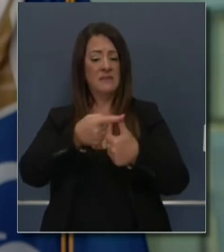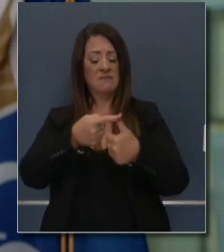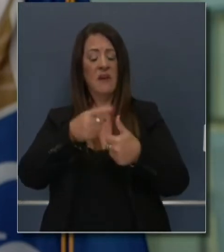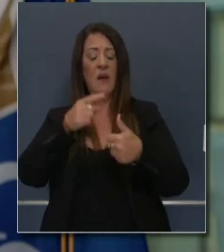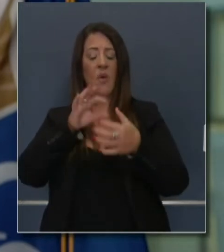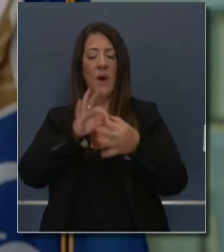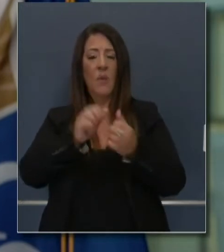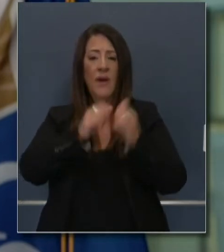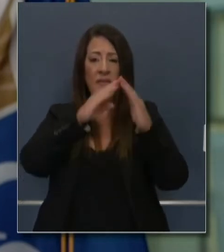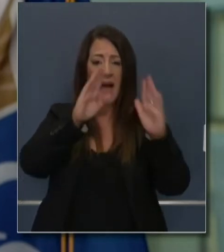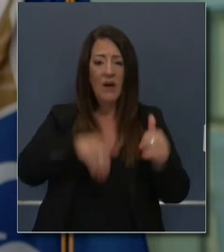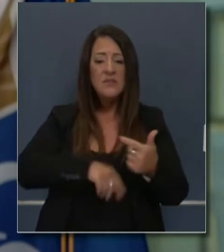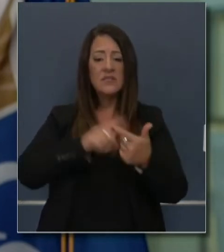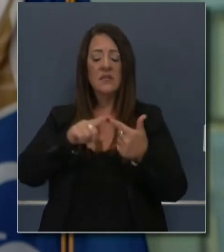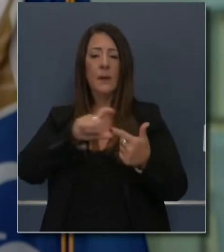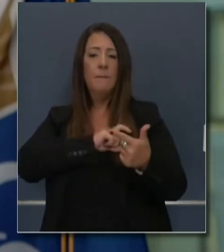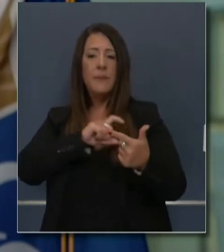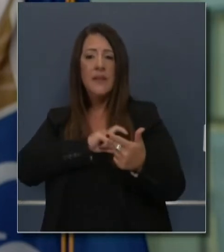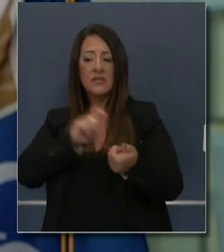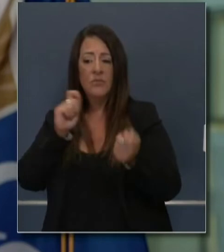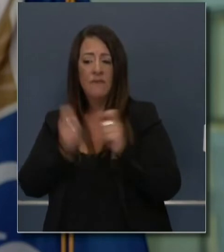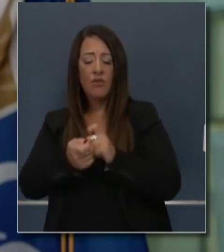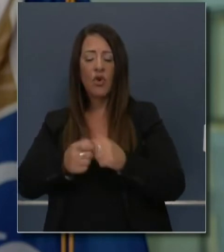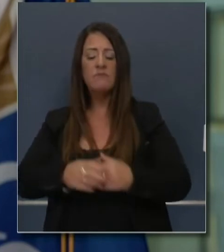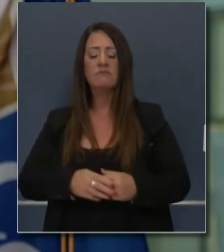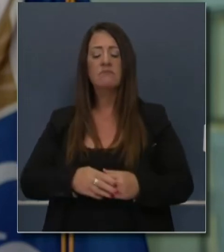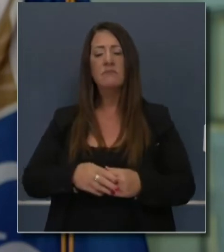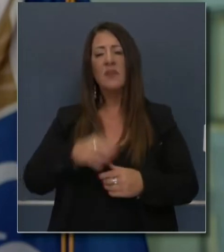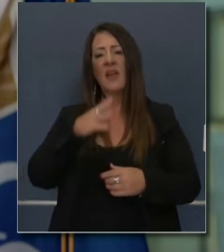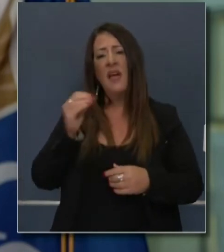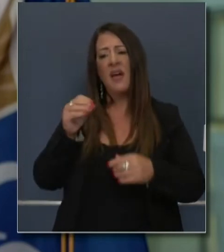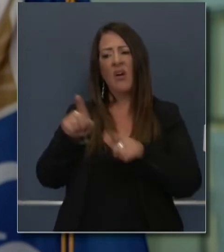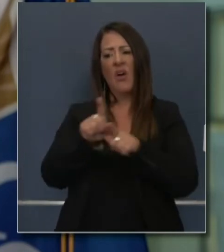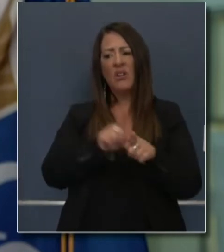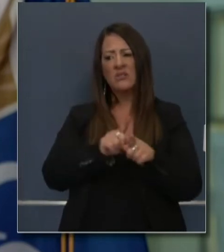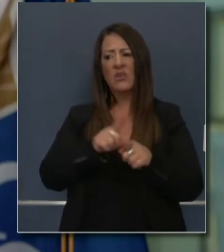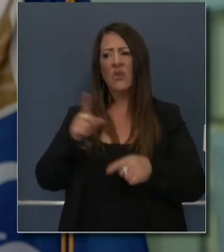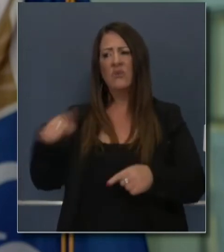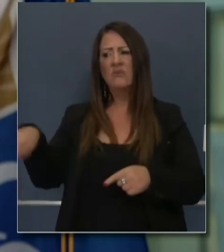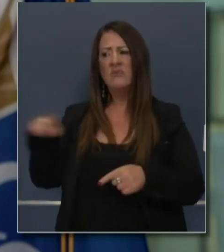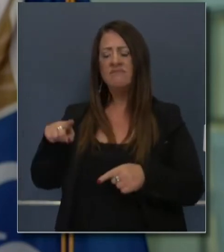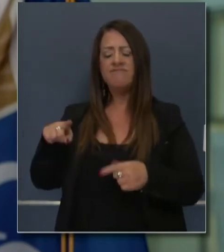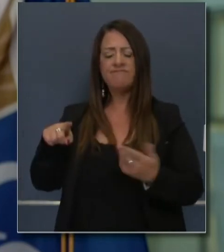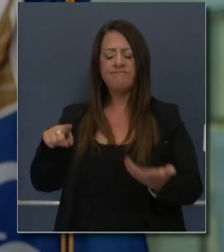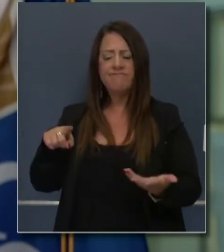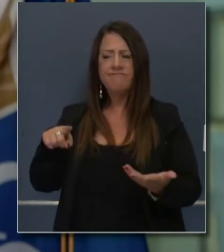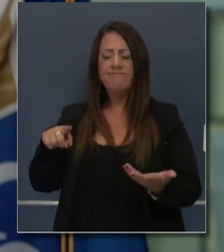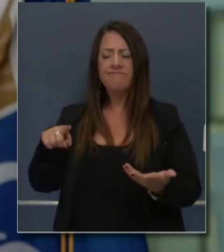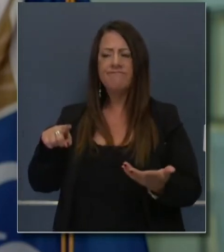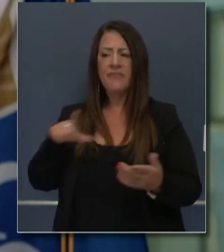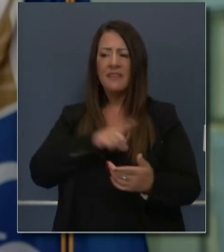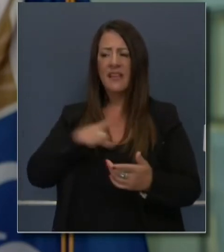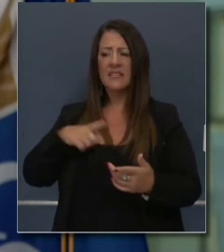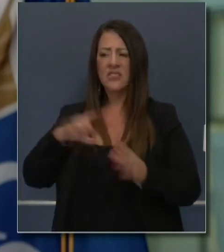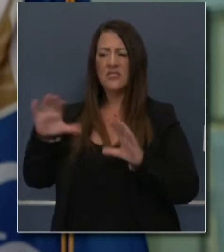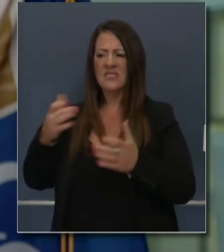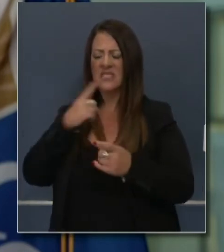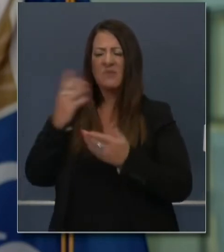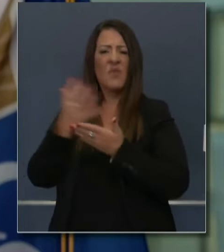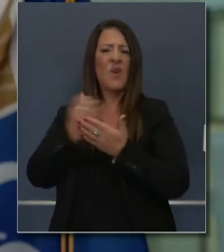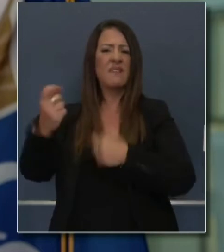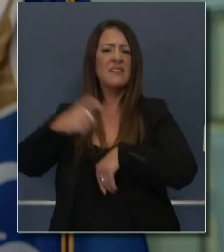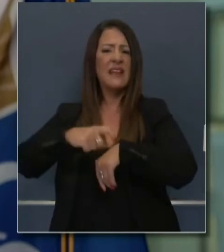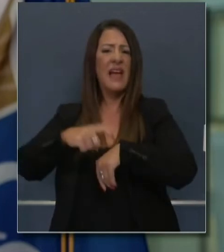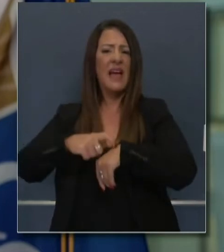and in part because legislative leaders said they ran out of time in a virus-shortened session. Would you call the legislature into